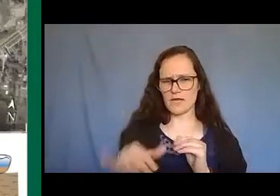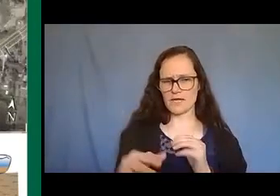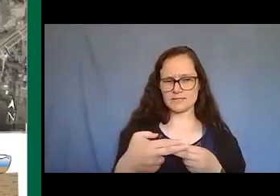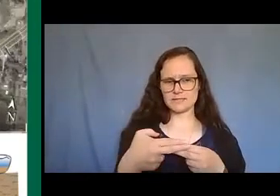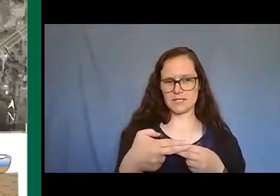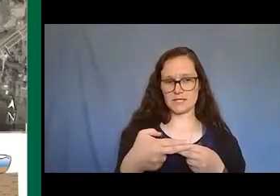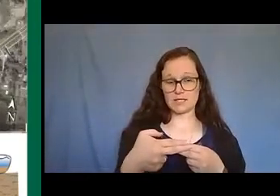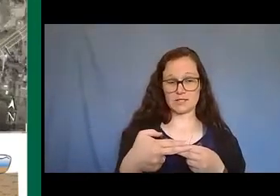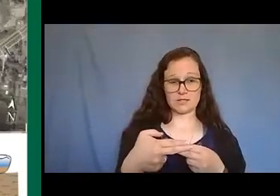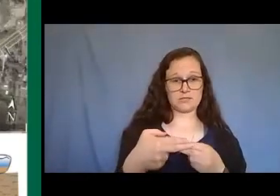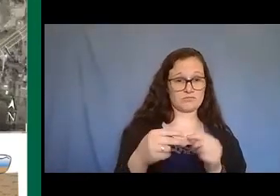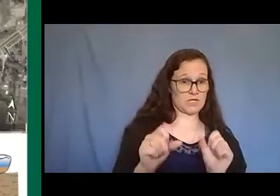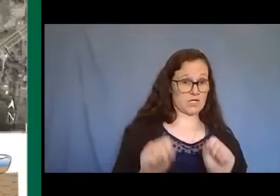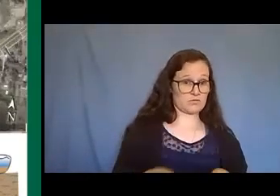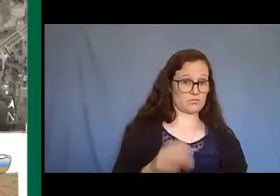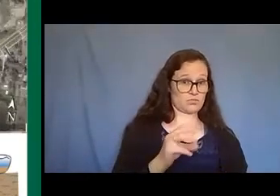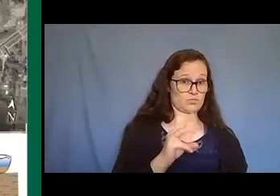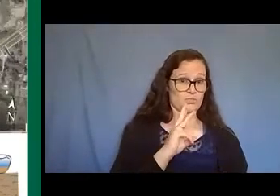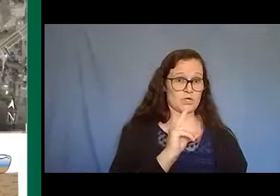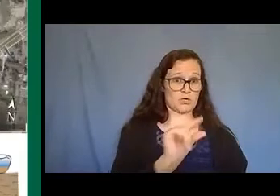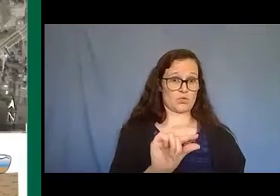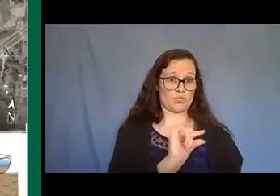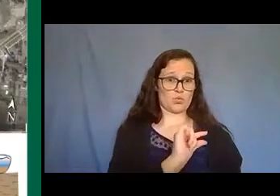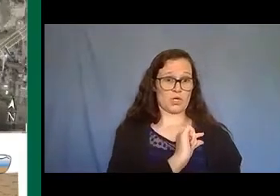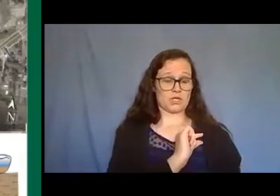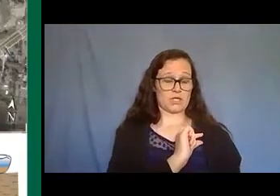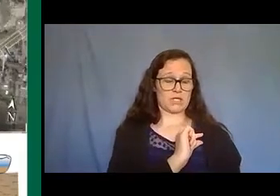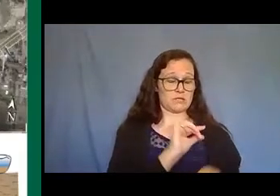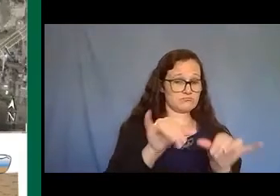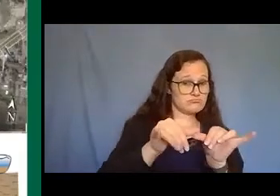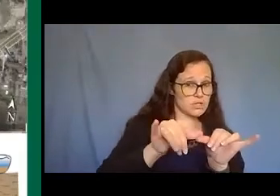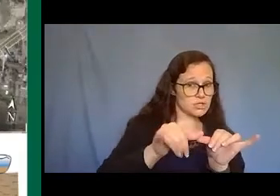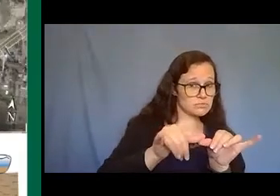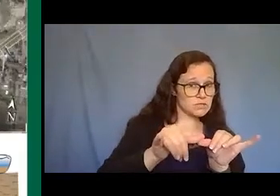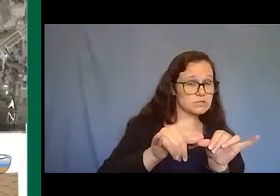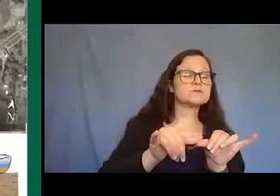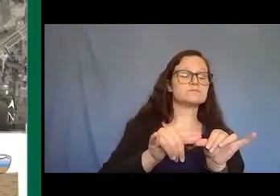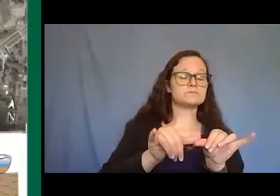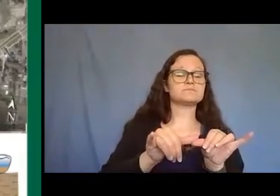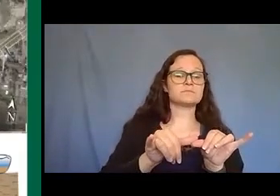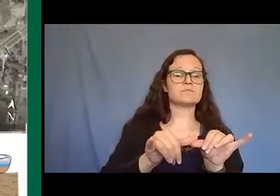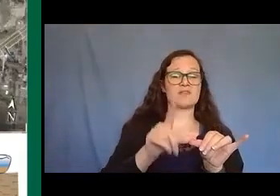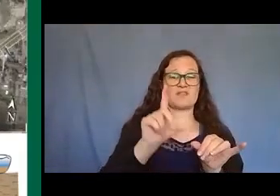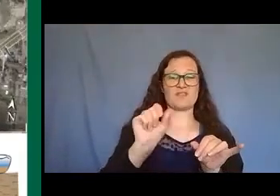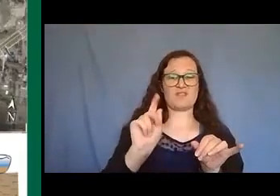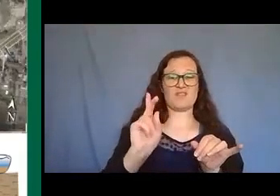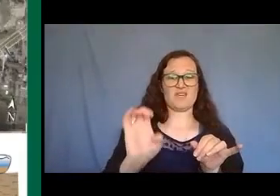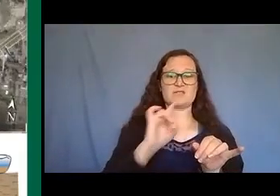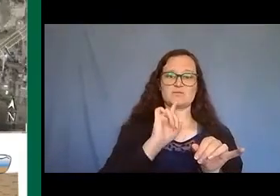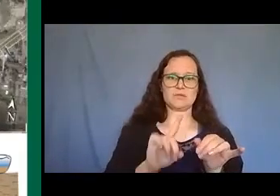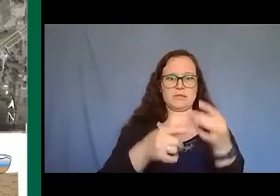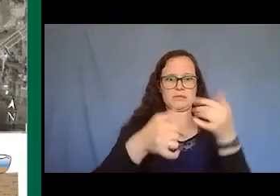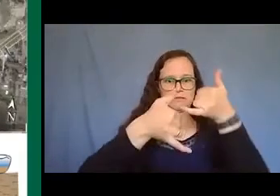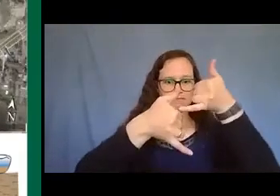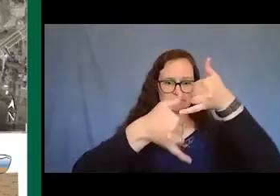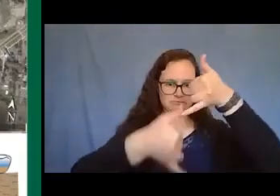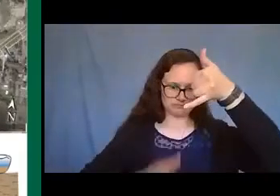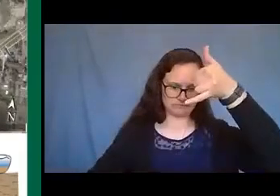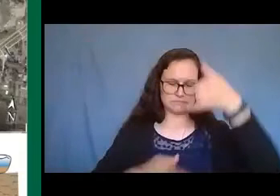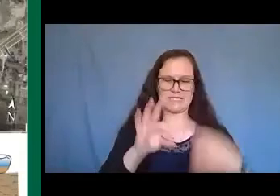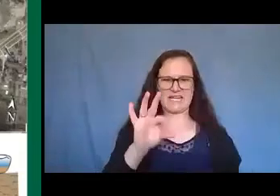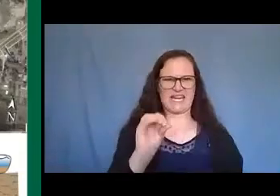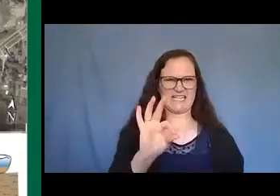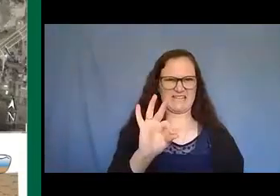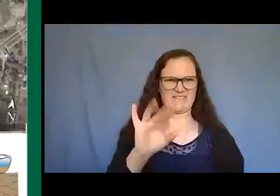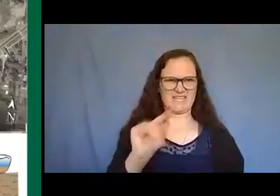do some water quality parameter measurements within the lake. The lake is pretty deep at the deepest point, 90 feet. And we found